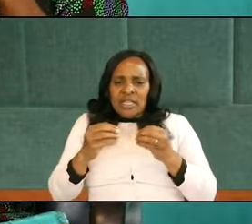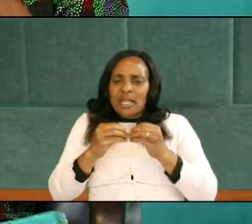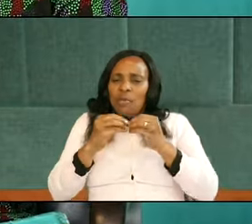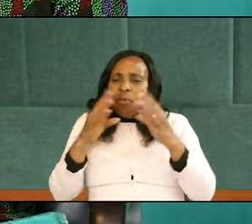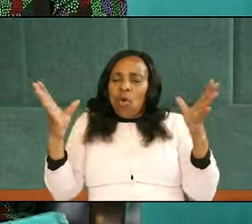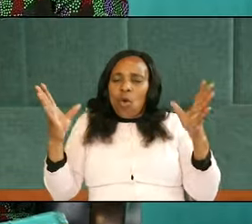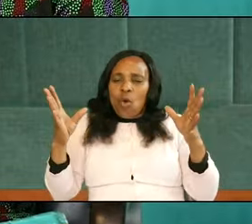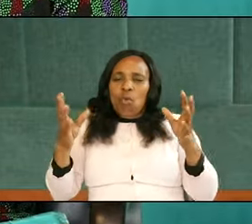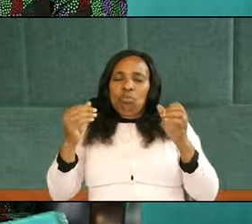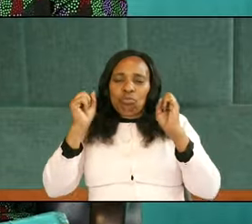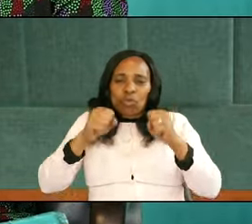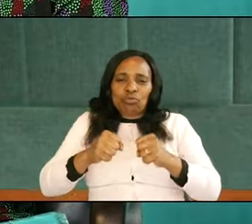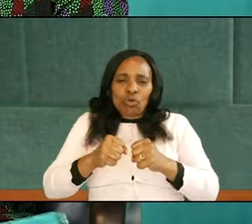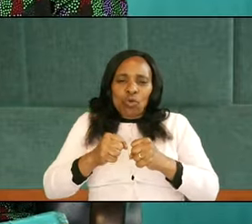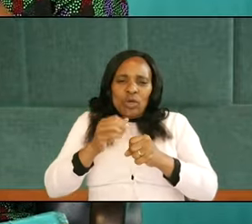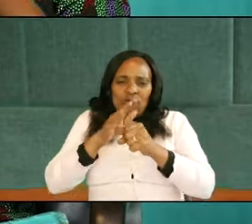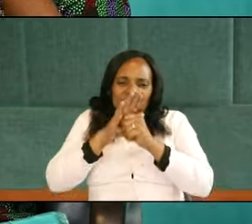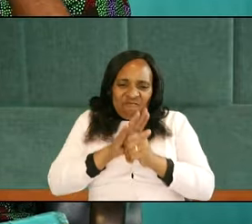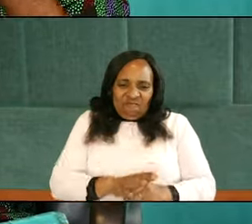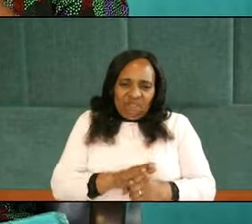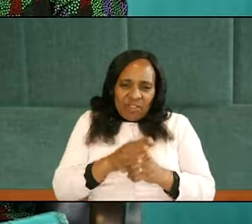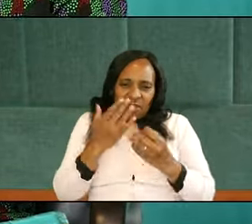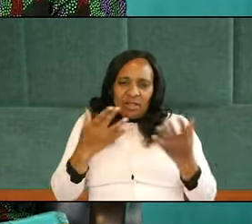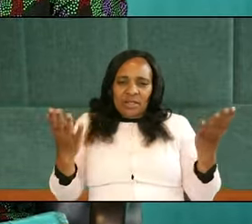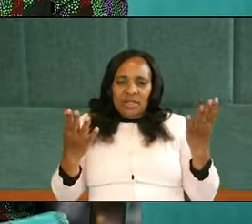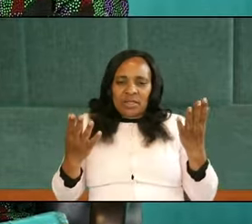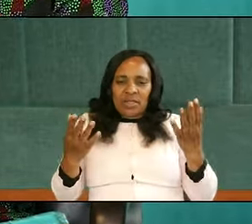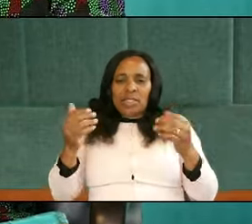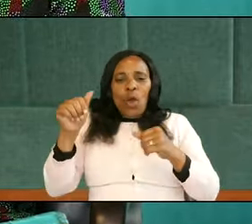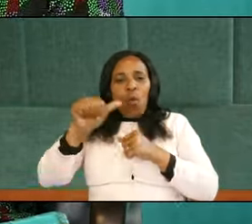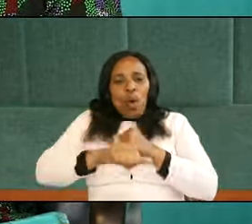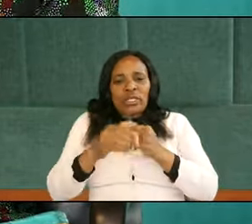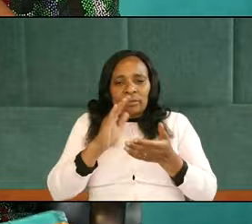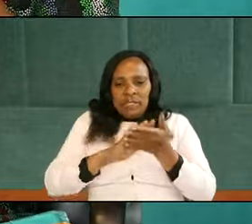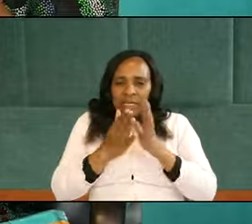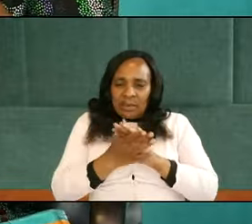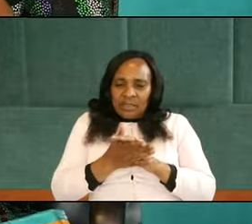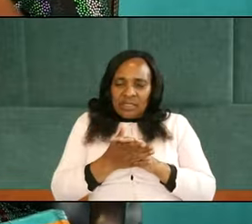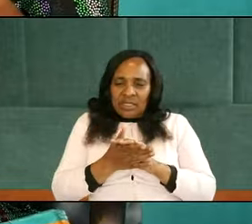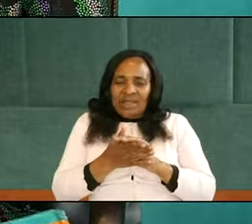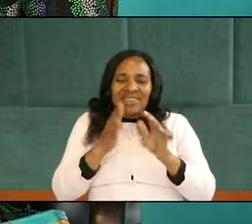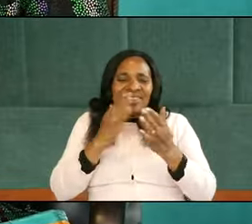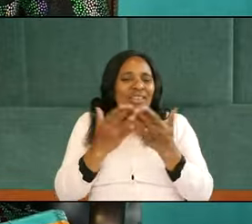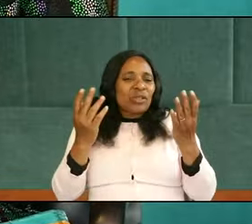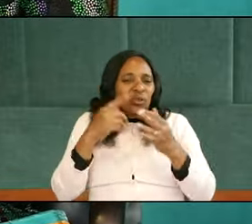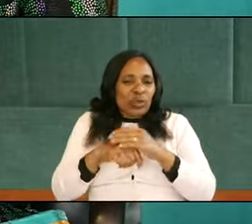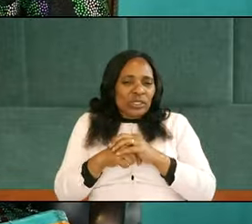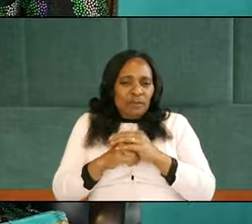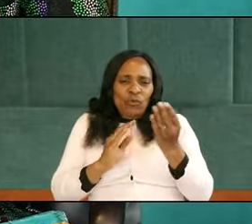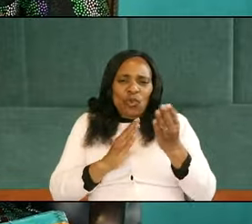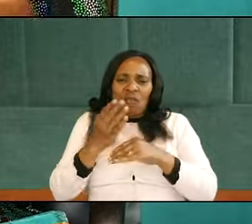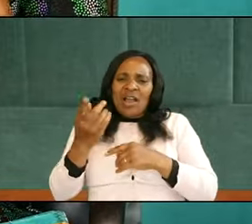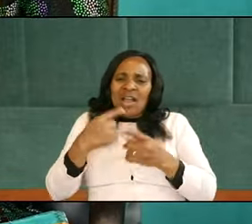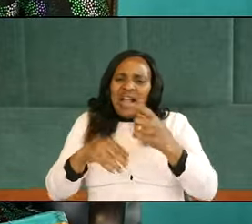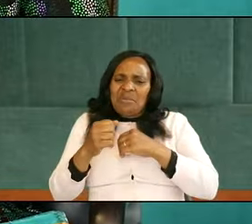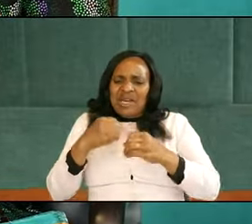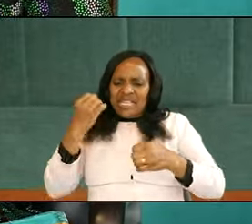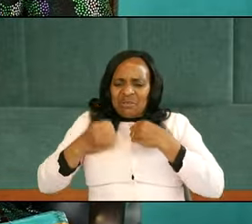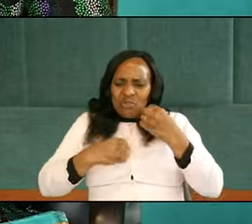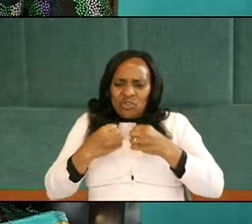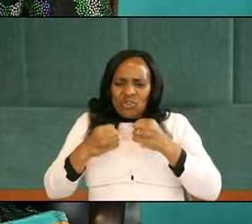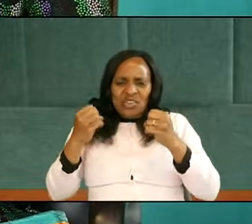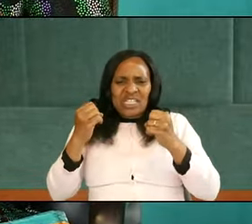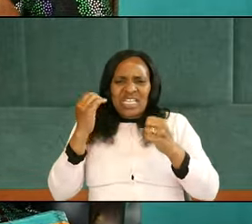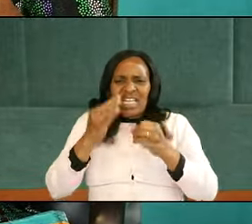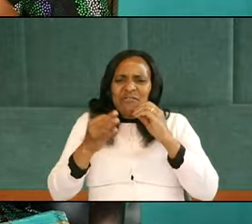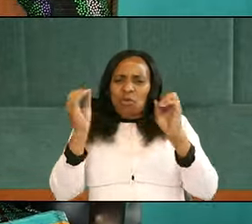we suppress things, the worse it becomes. Because the thing is, you can never overcome an emotion if you can't name